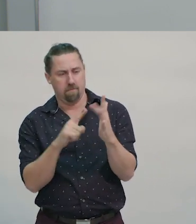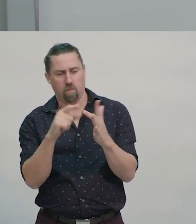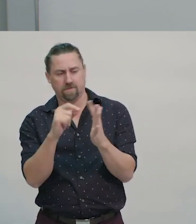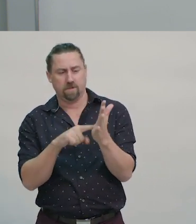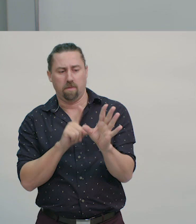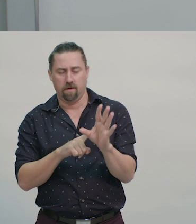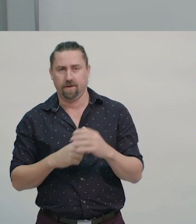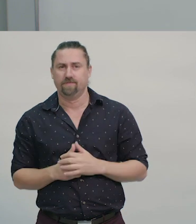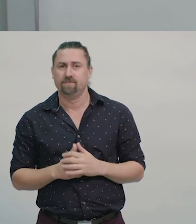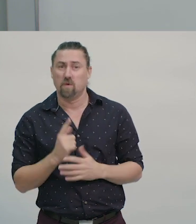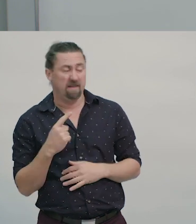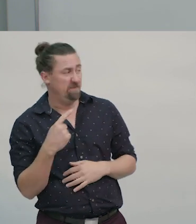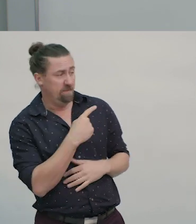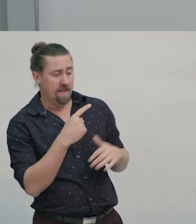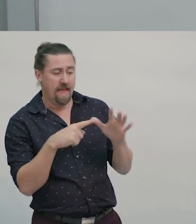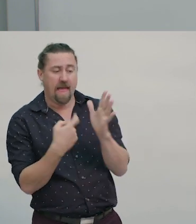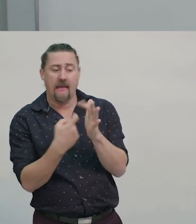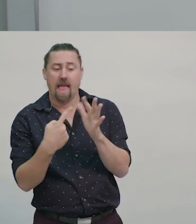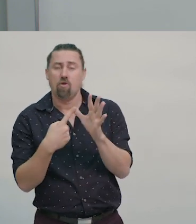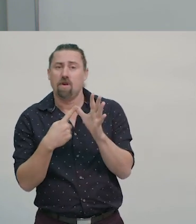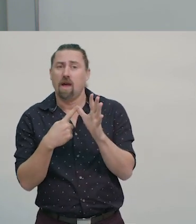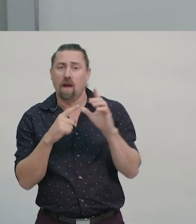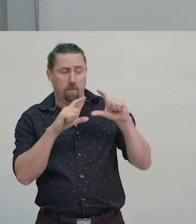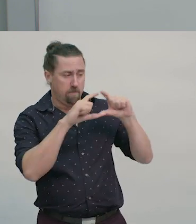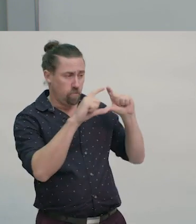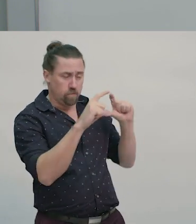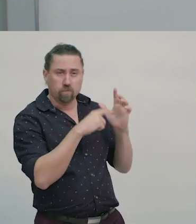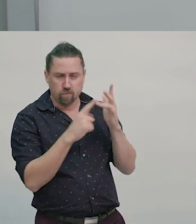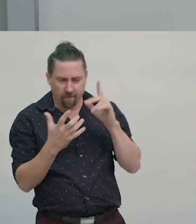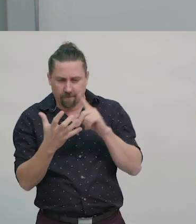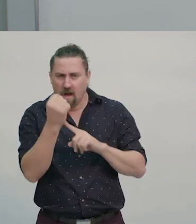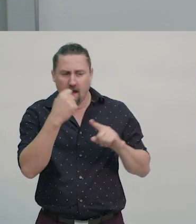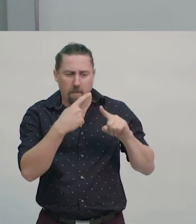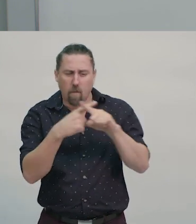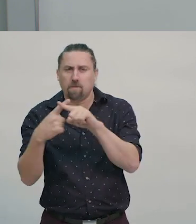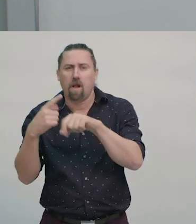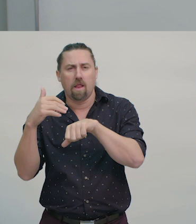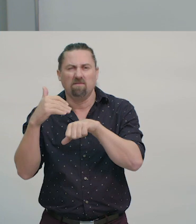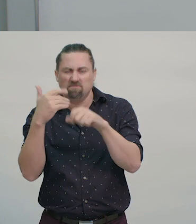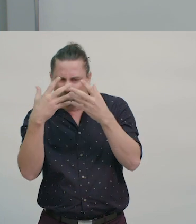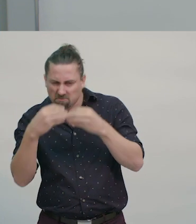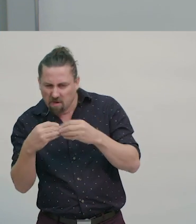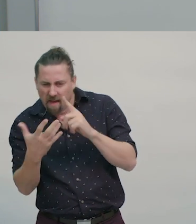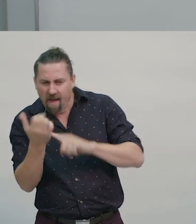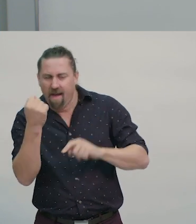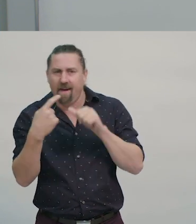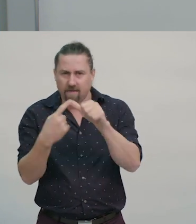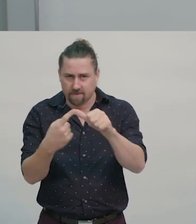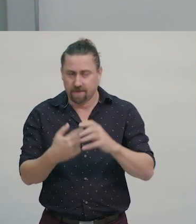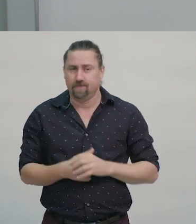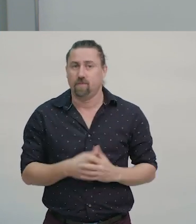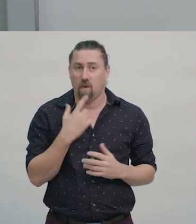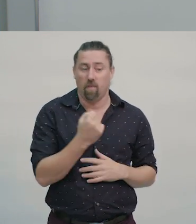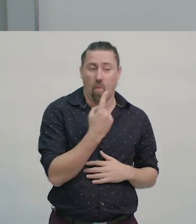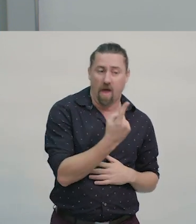Today, we are going to use the area model as a strategy to solve multiplication problems. We're going to use